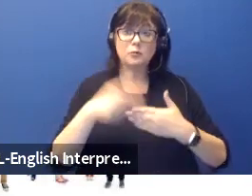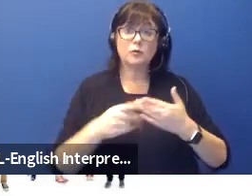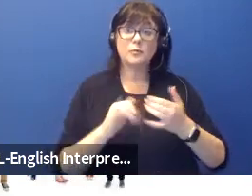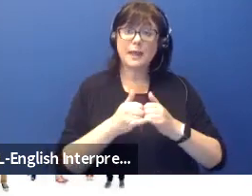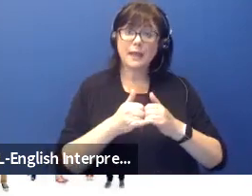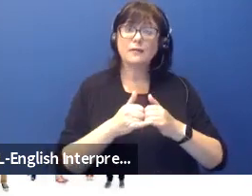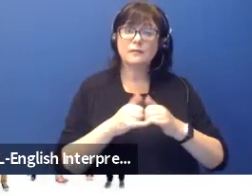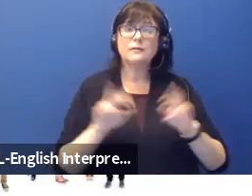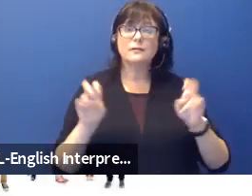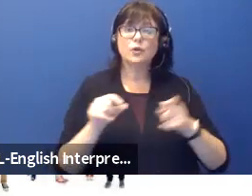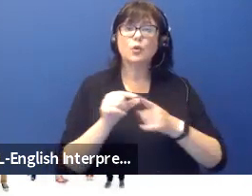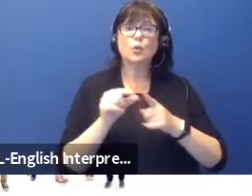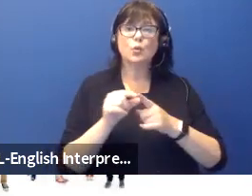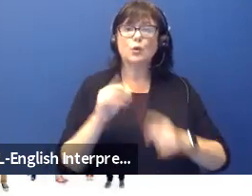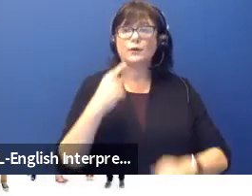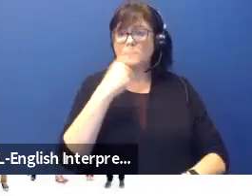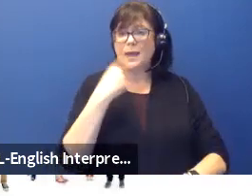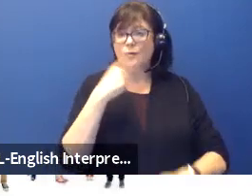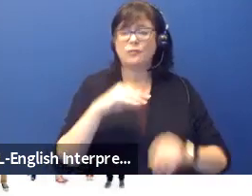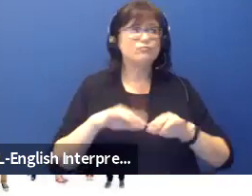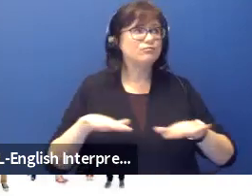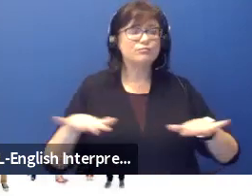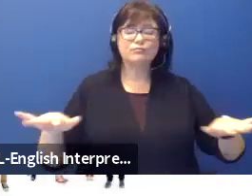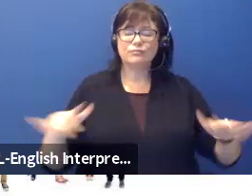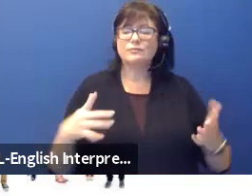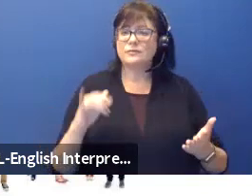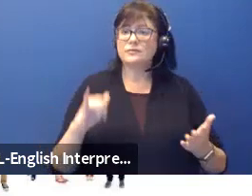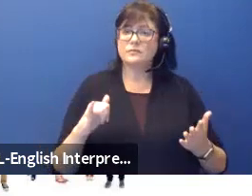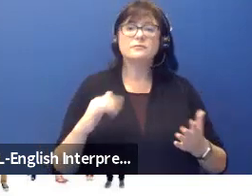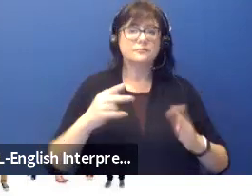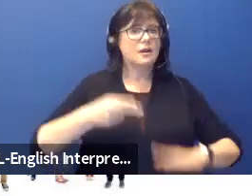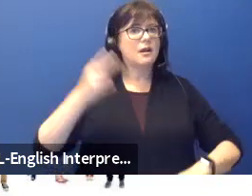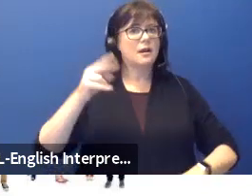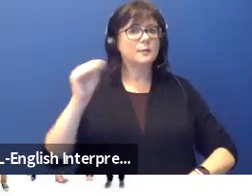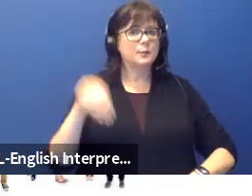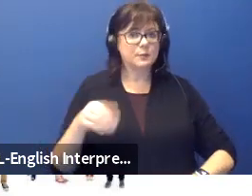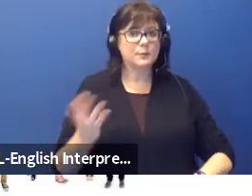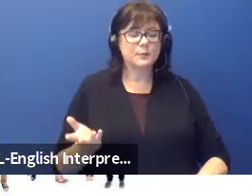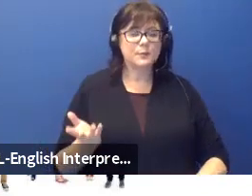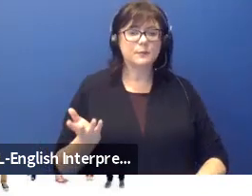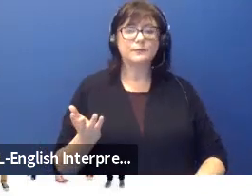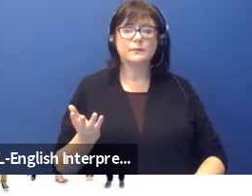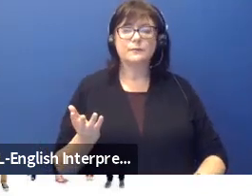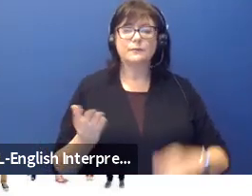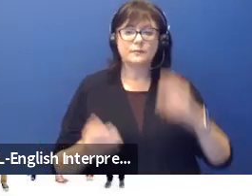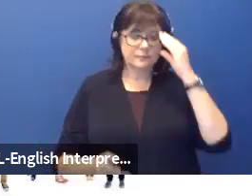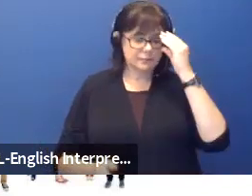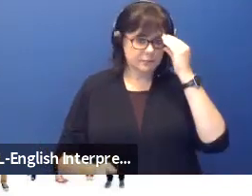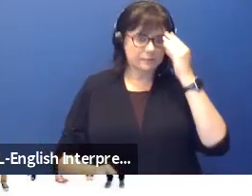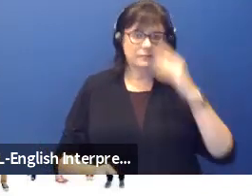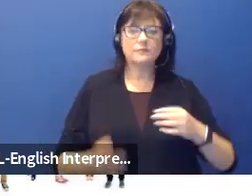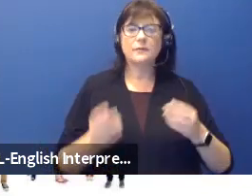LBS world of service provision, that we have a lot of people in our programs who say to their